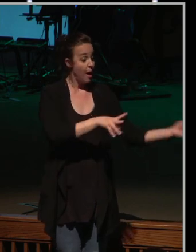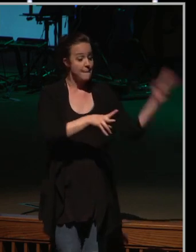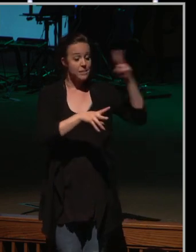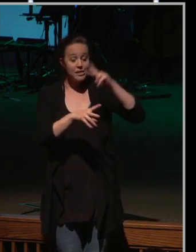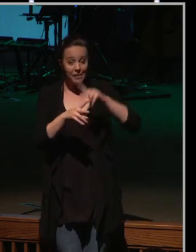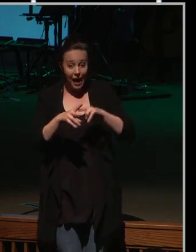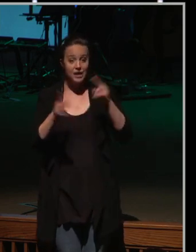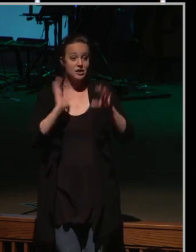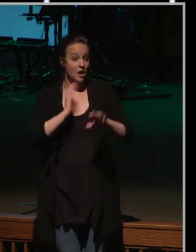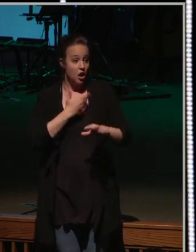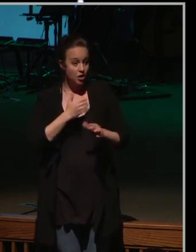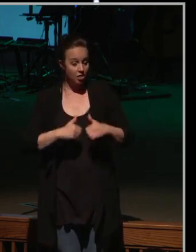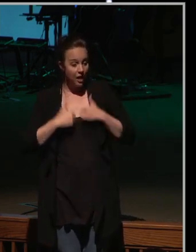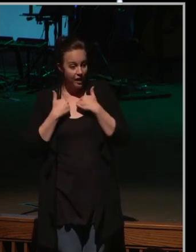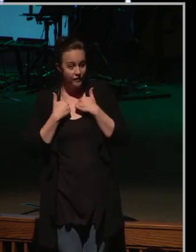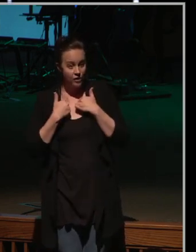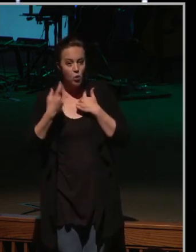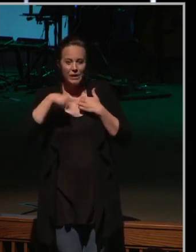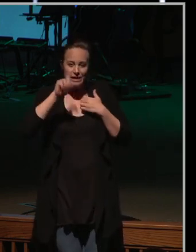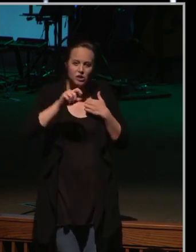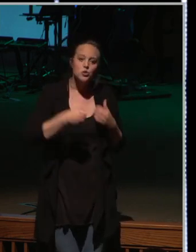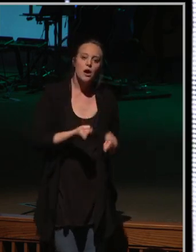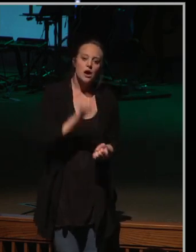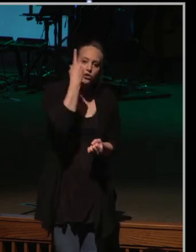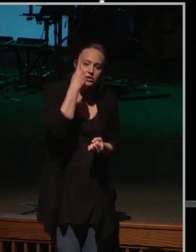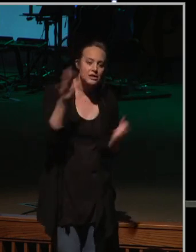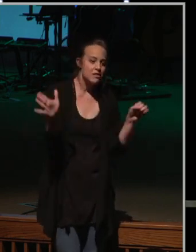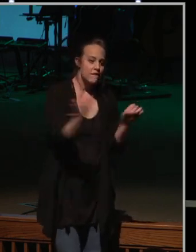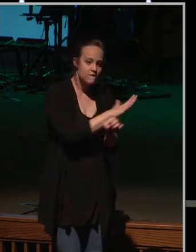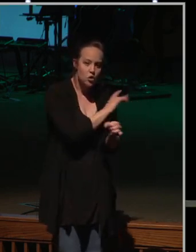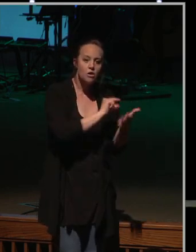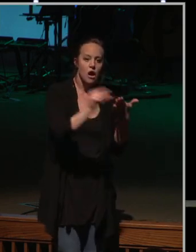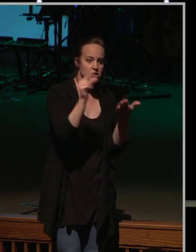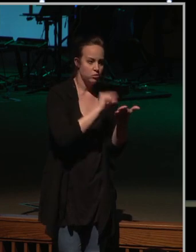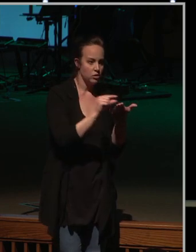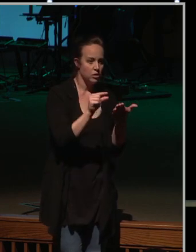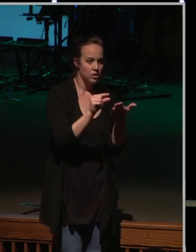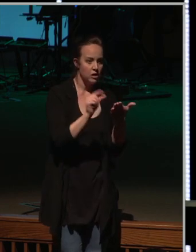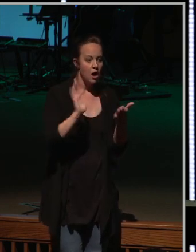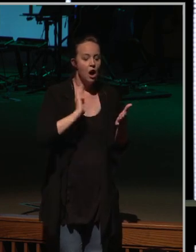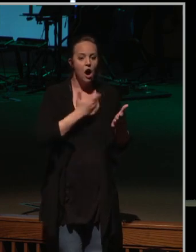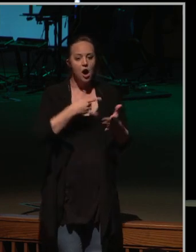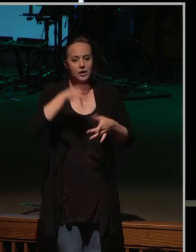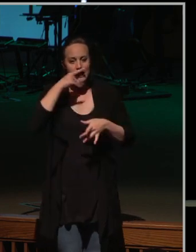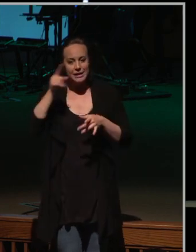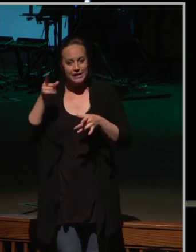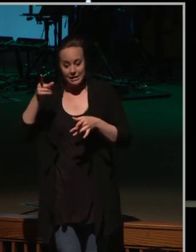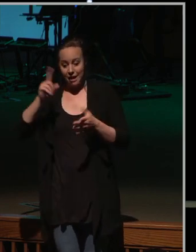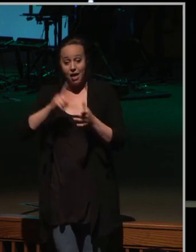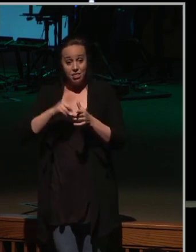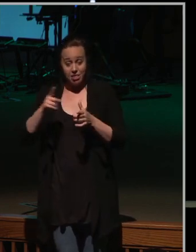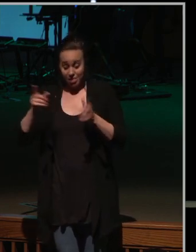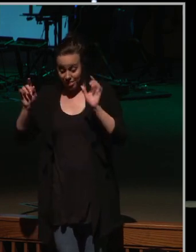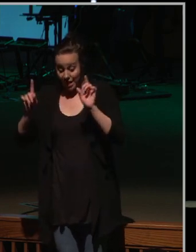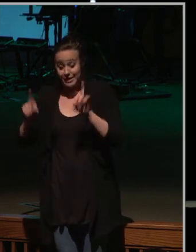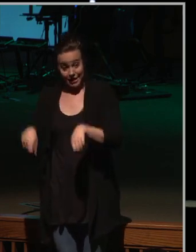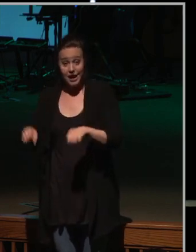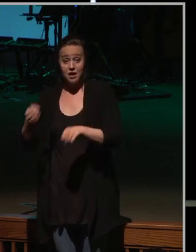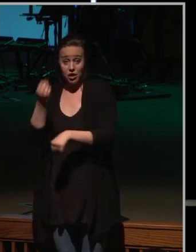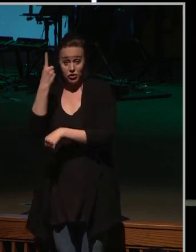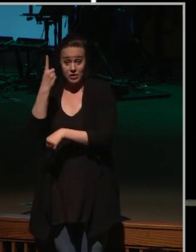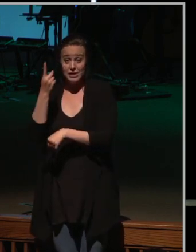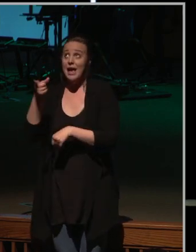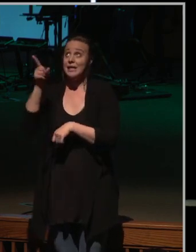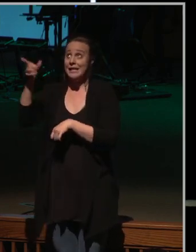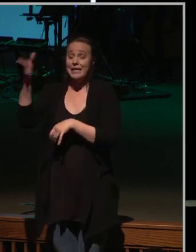grand narrative of scripture, the full gospel, that our kids understand that God is a sovereign God of the universe who spoke and created everything. And